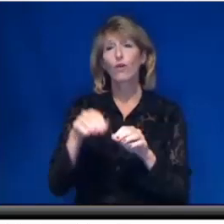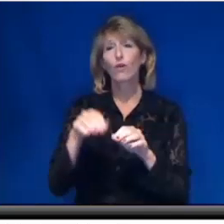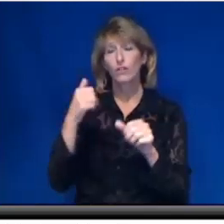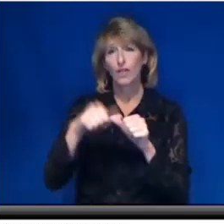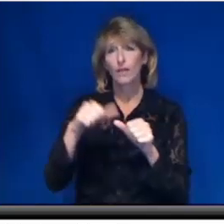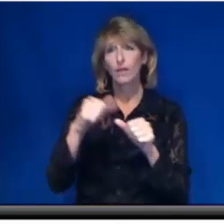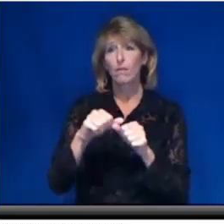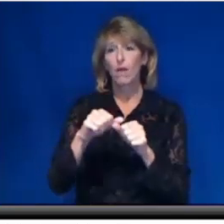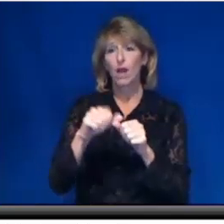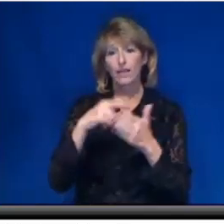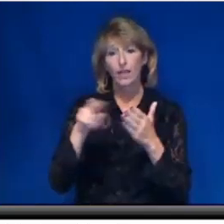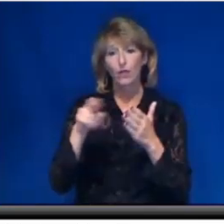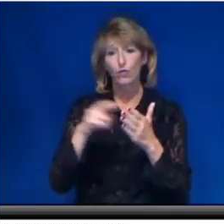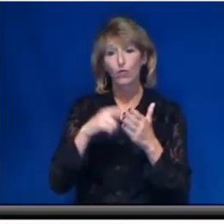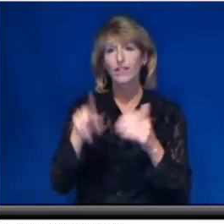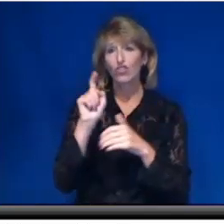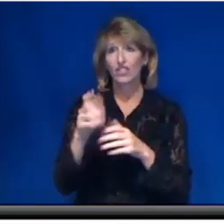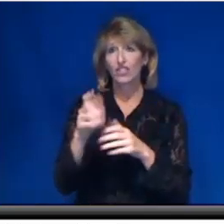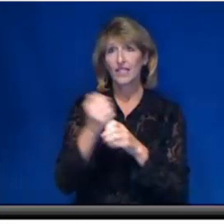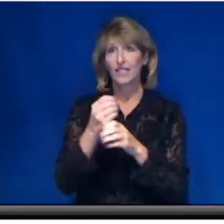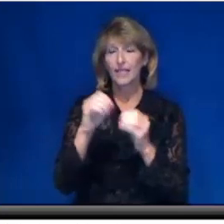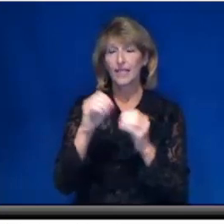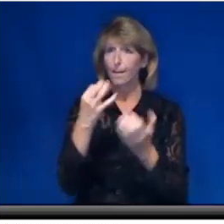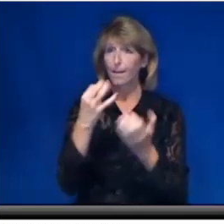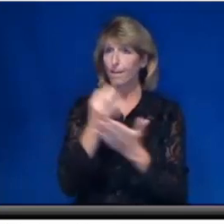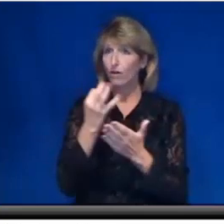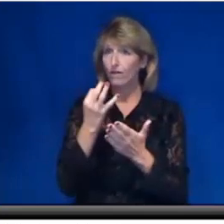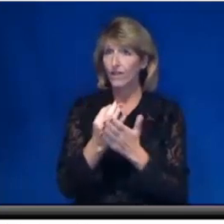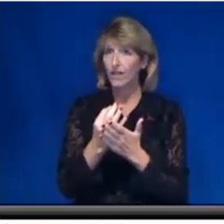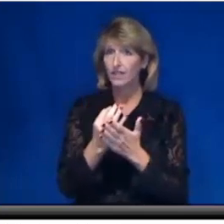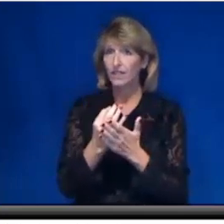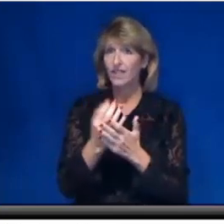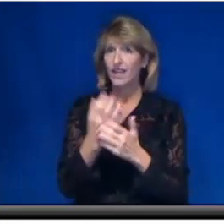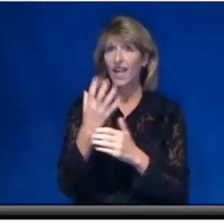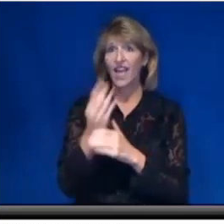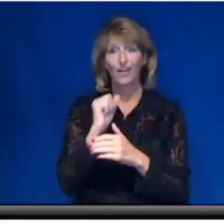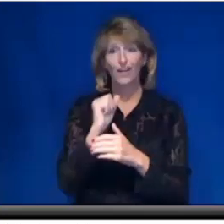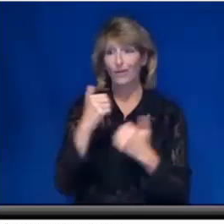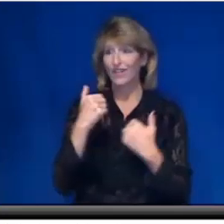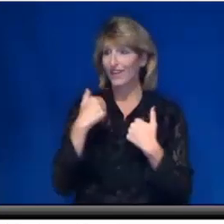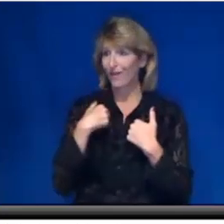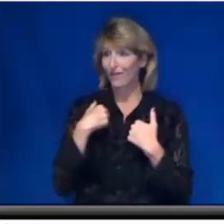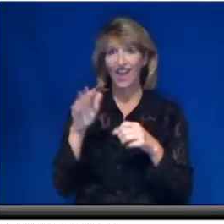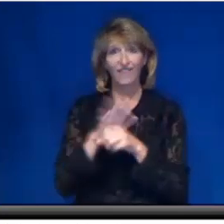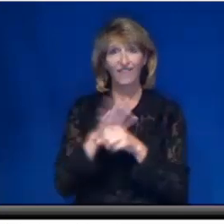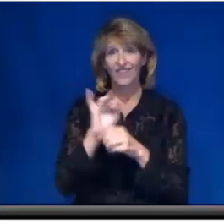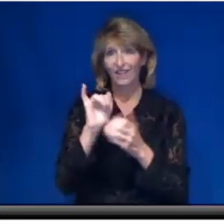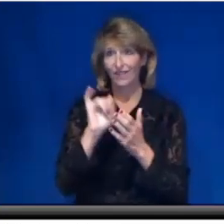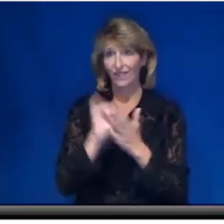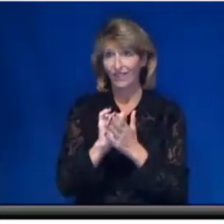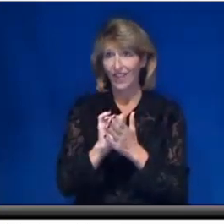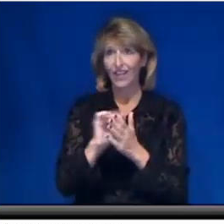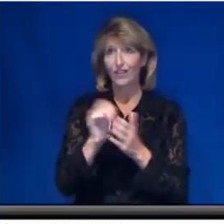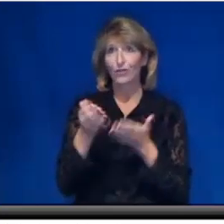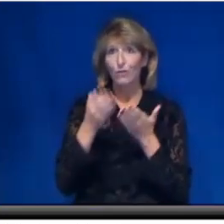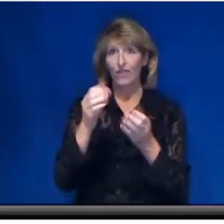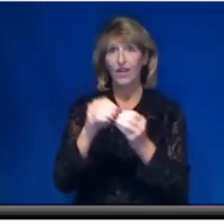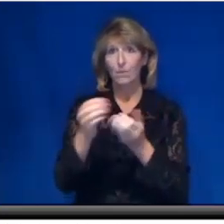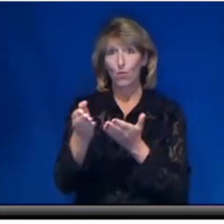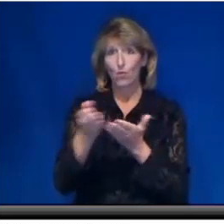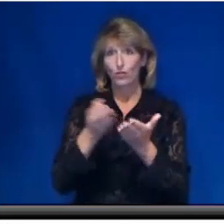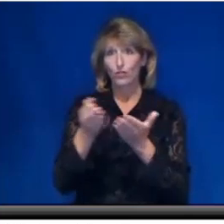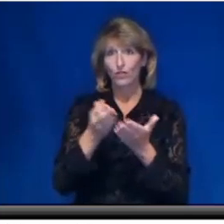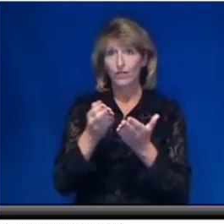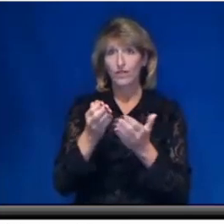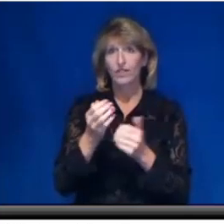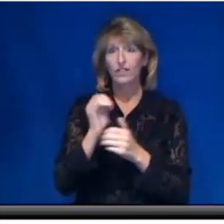Finally, it's important to remember that for additional funding, we need more research. Because we don't have enough research at this point, it's tough for us to